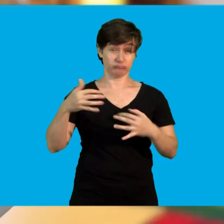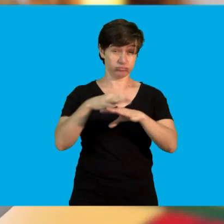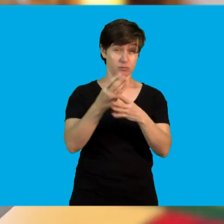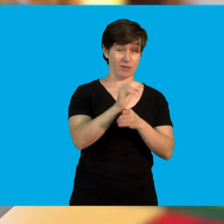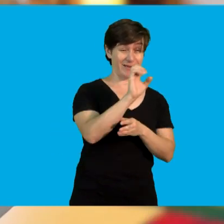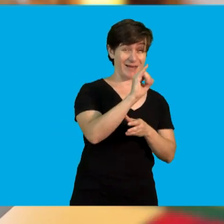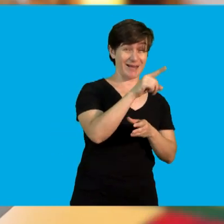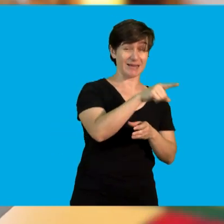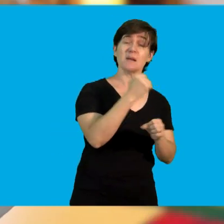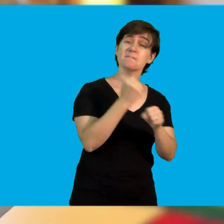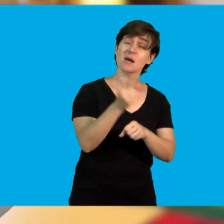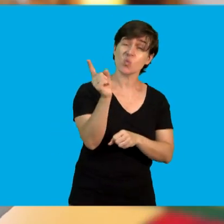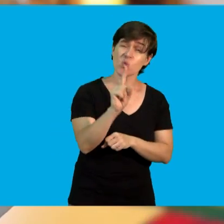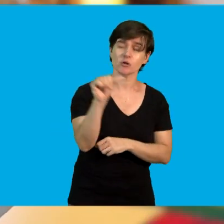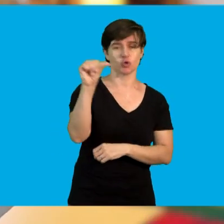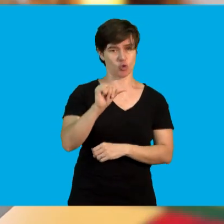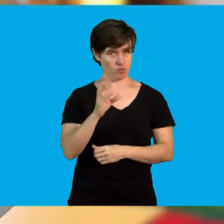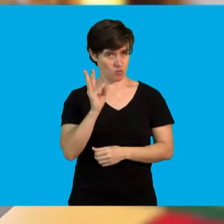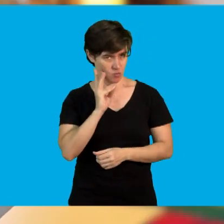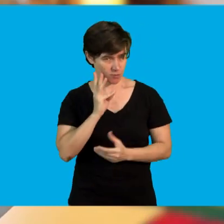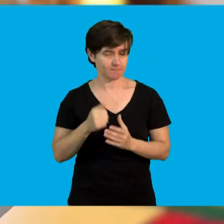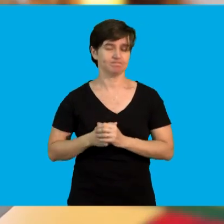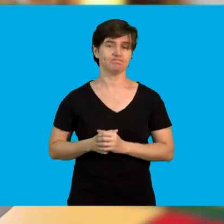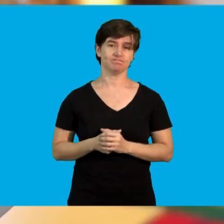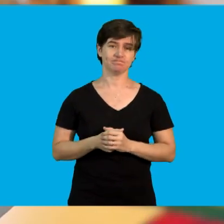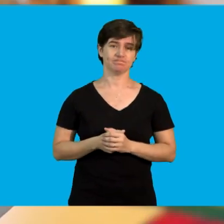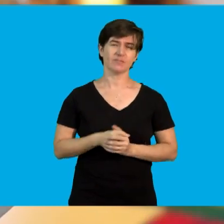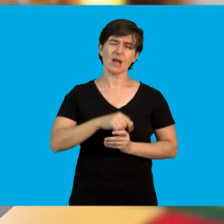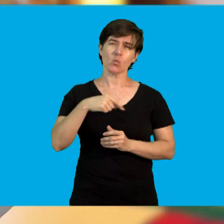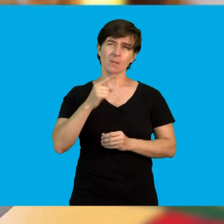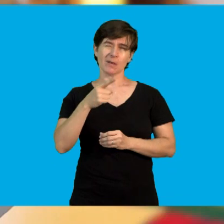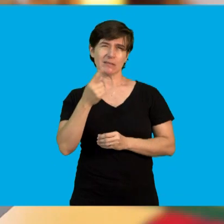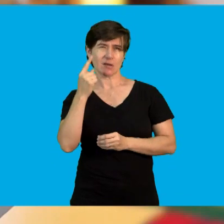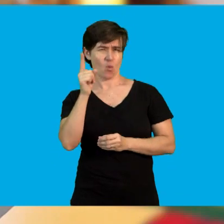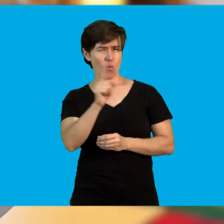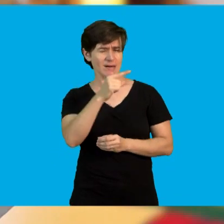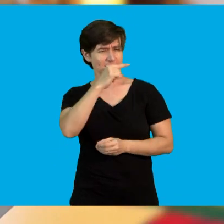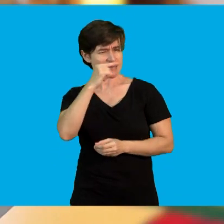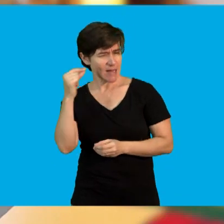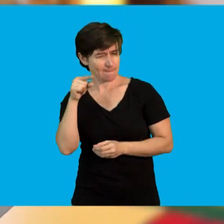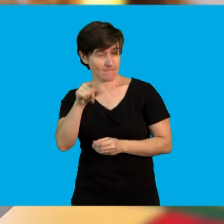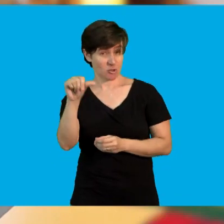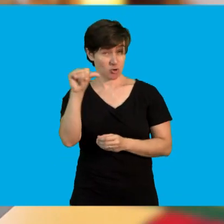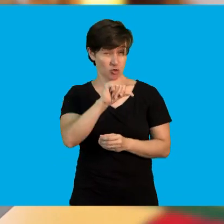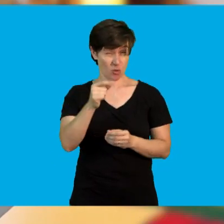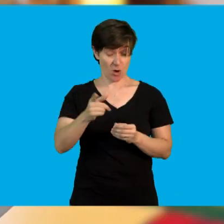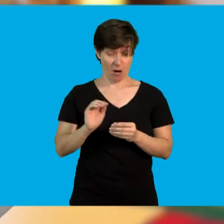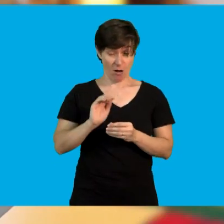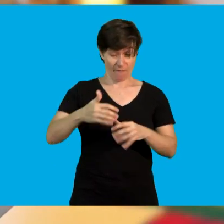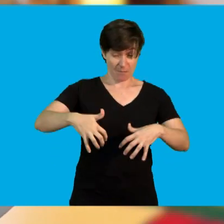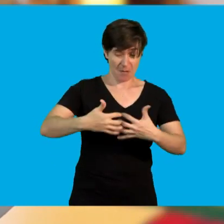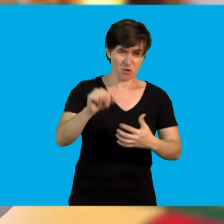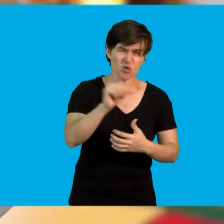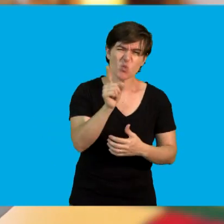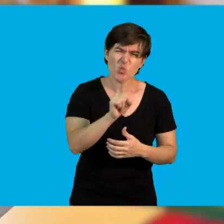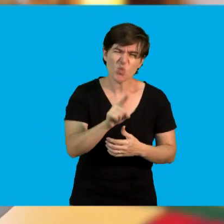hydroxide reacts with an acid, we form salt and water. We also know that for us to be able to predict the name of the salt that is going